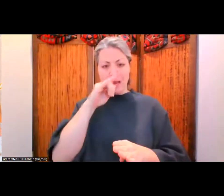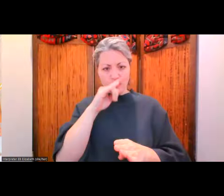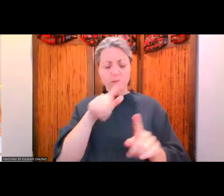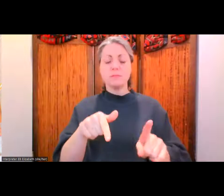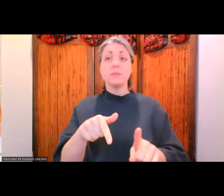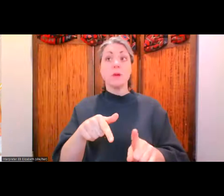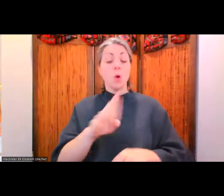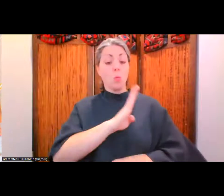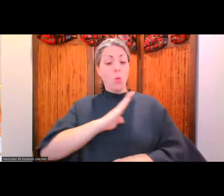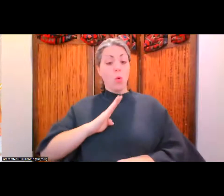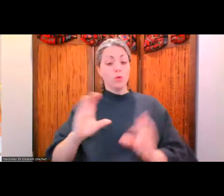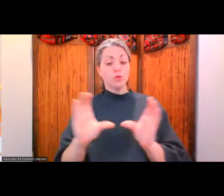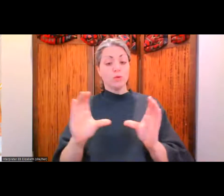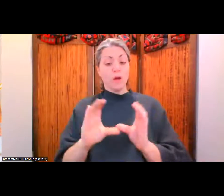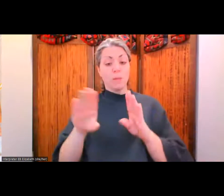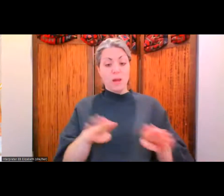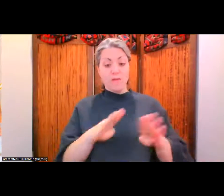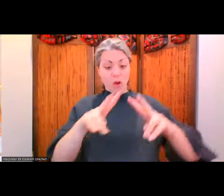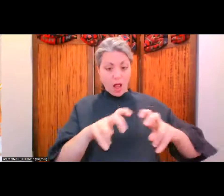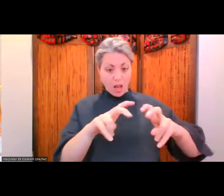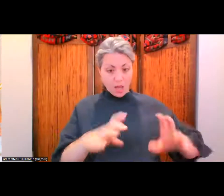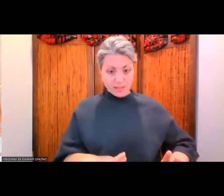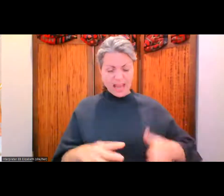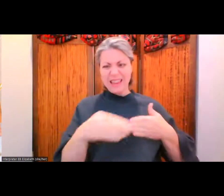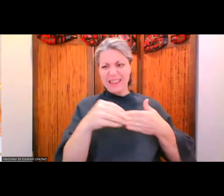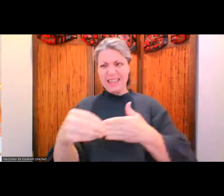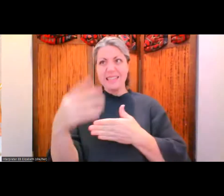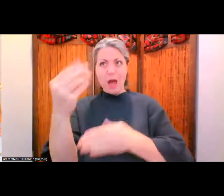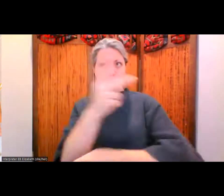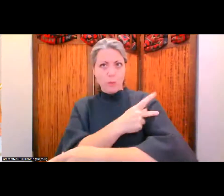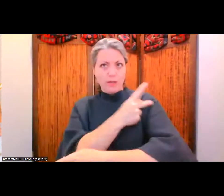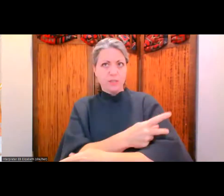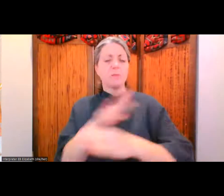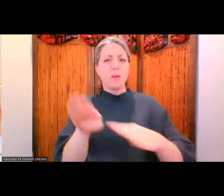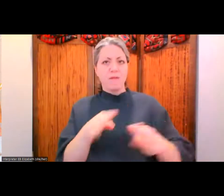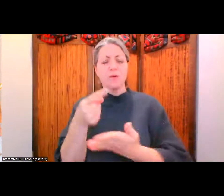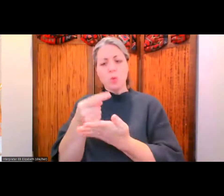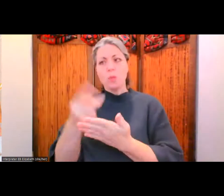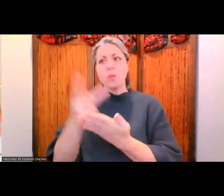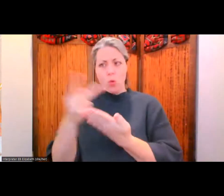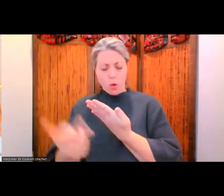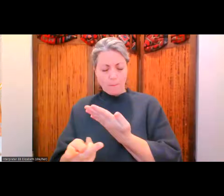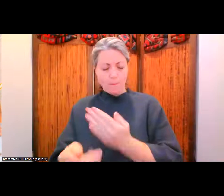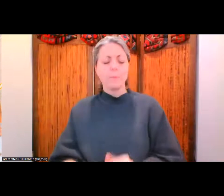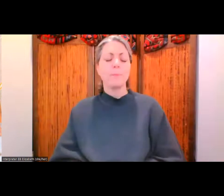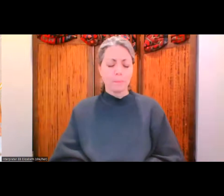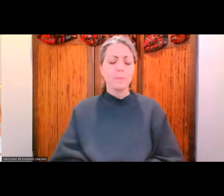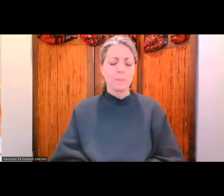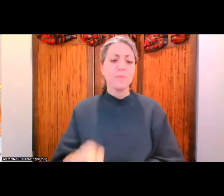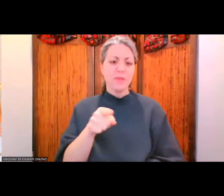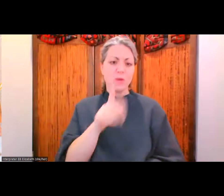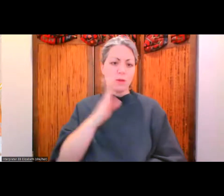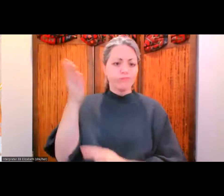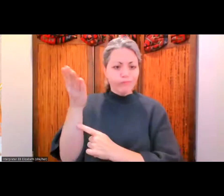board certified behavior analyst and leads the outpatient behavior treatment program in our division. He will be giving a